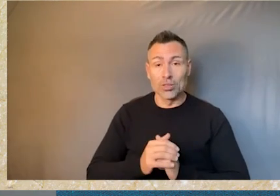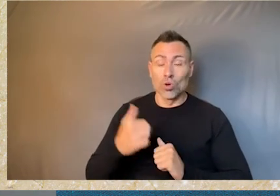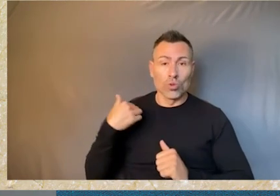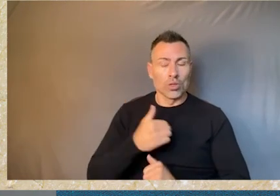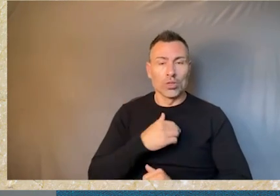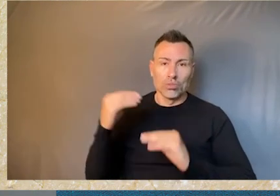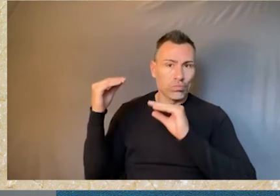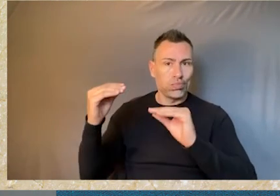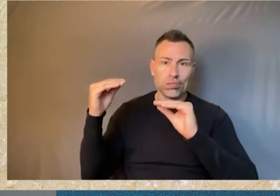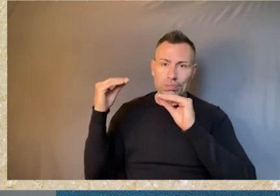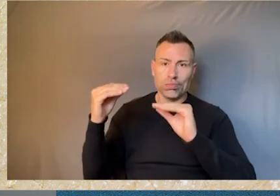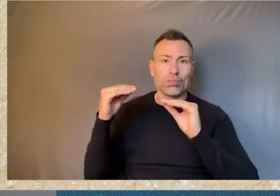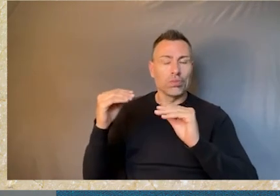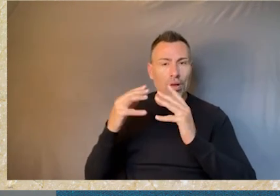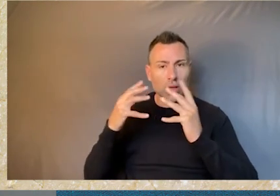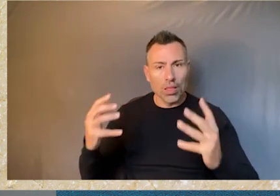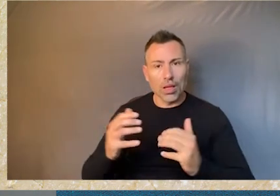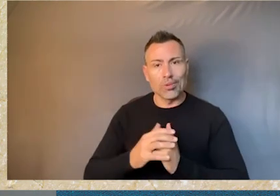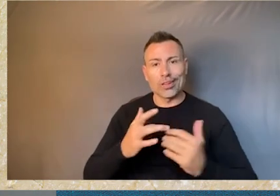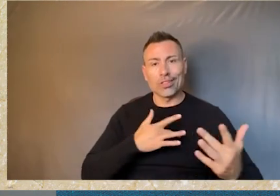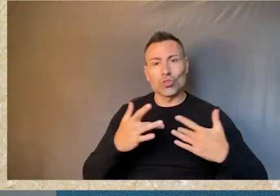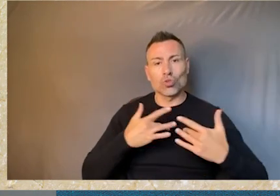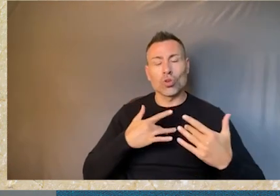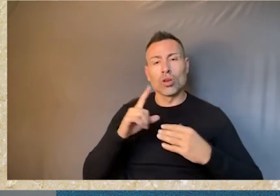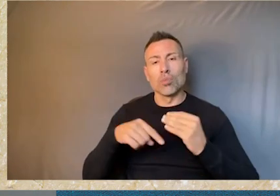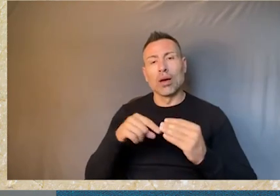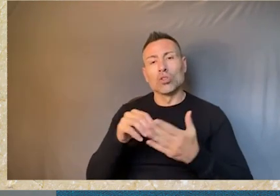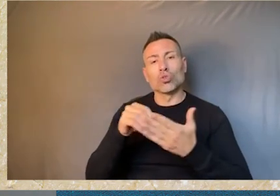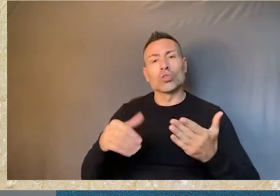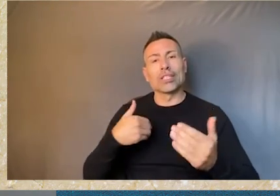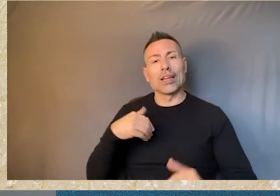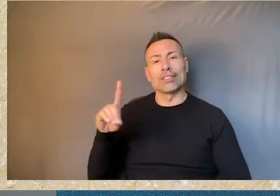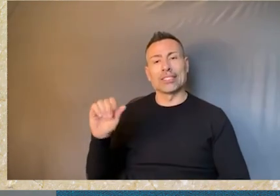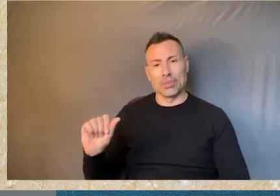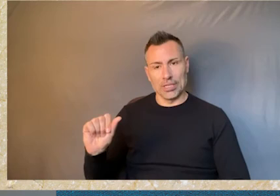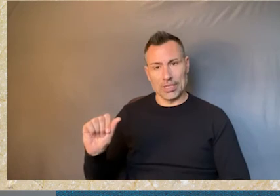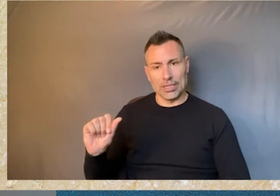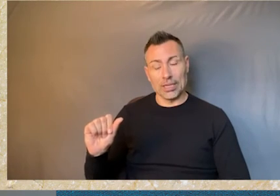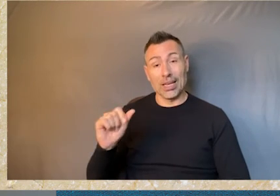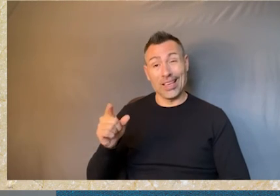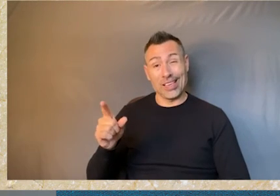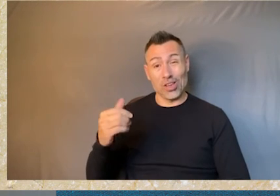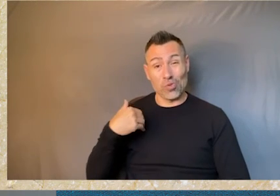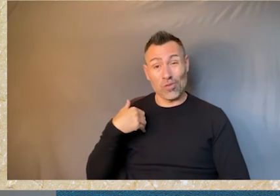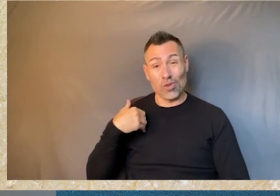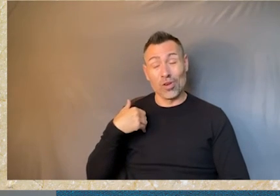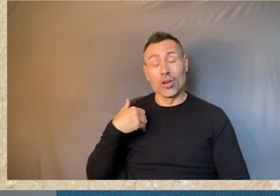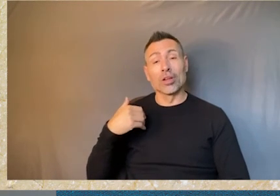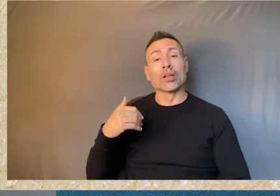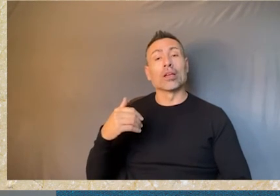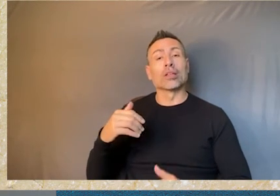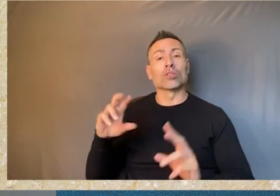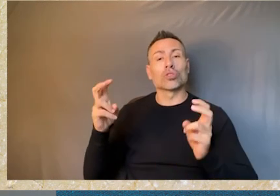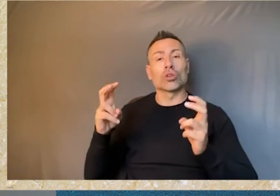education, very concerned about students with disabilities and the amount of, you've heard the term COVID slide. It's going to